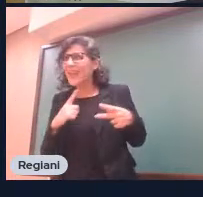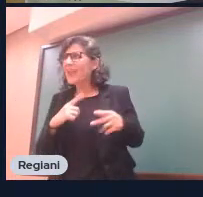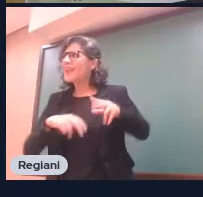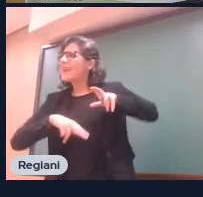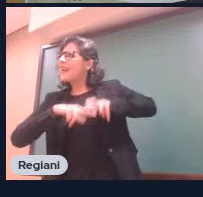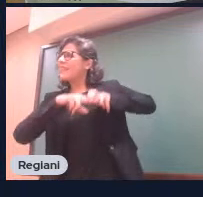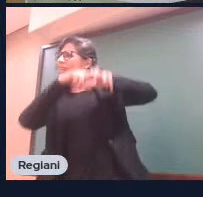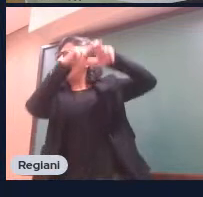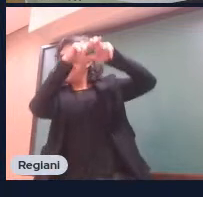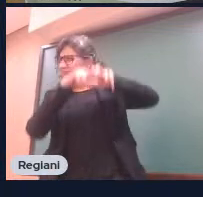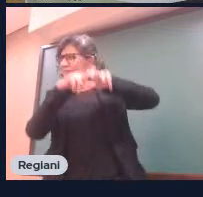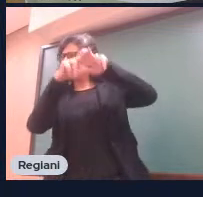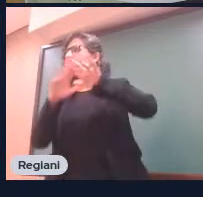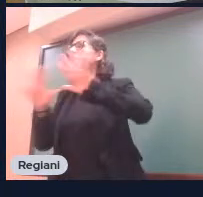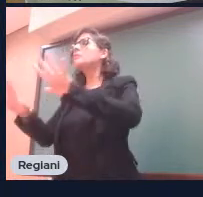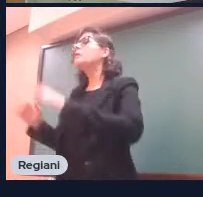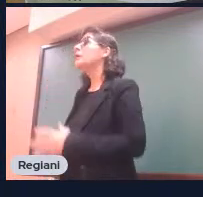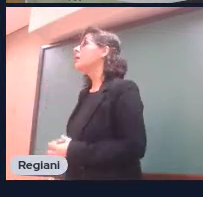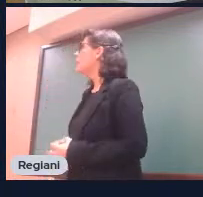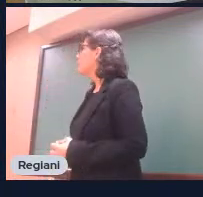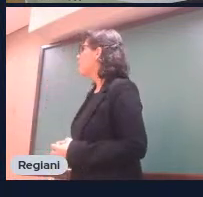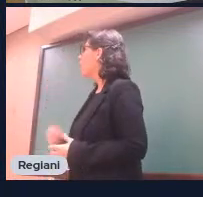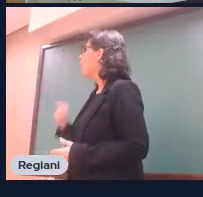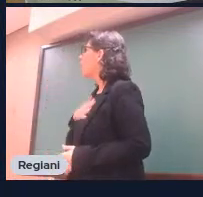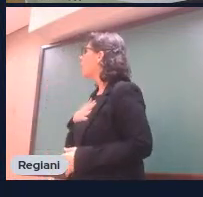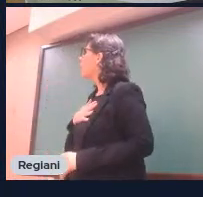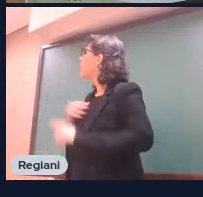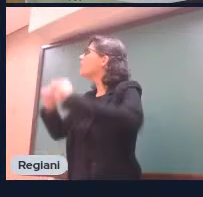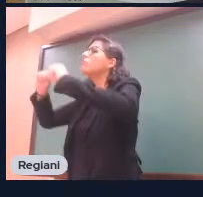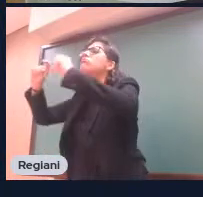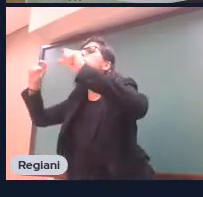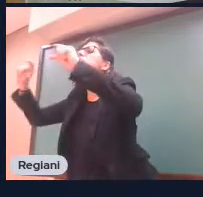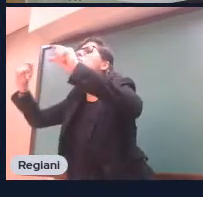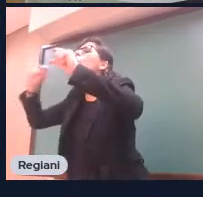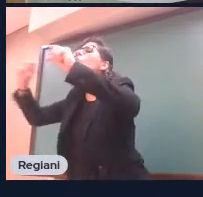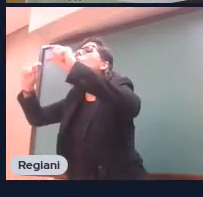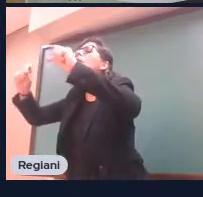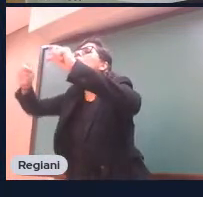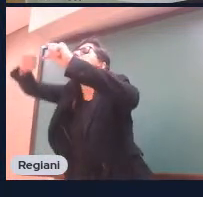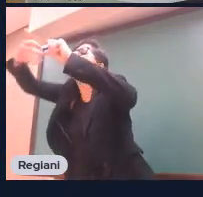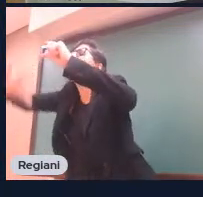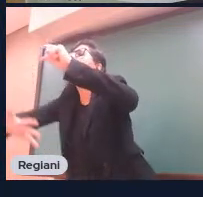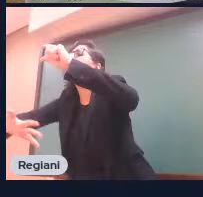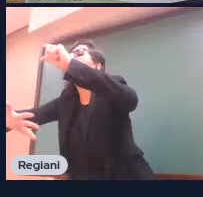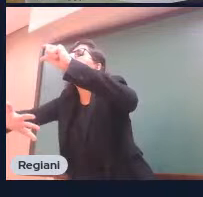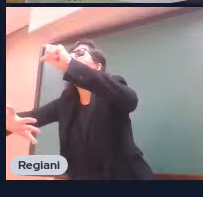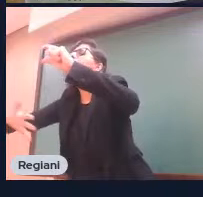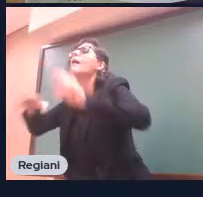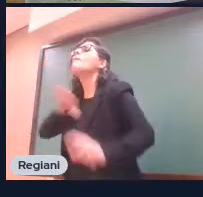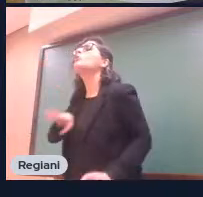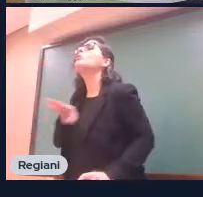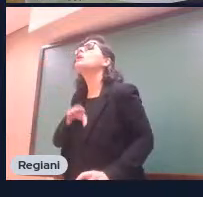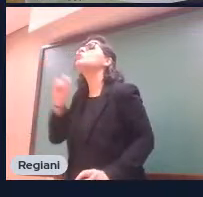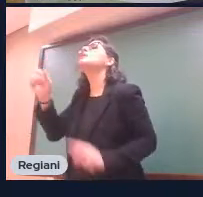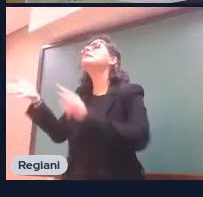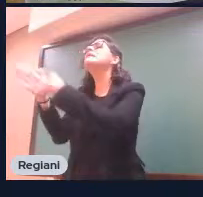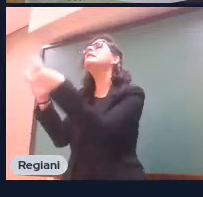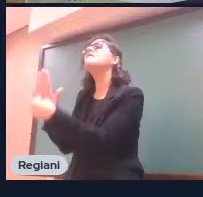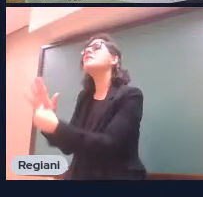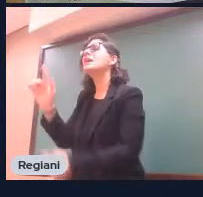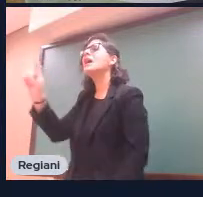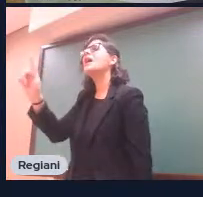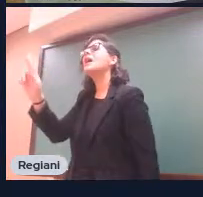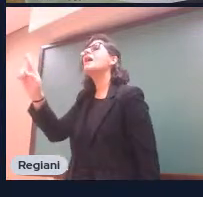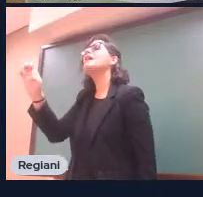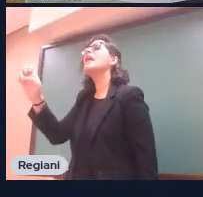best Portuguese, por favor, give me, etc., a definition for strike in Portuguese. And there